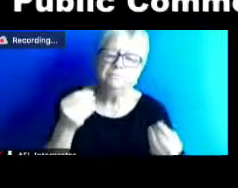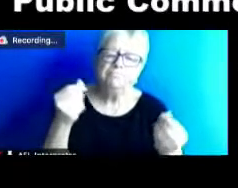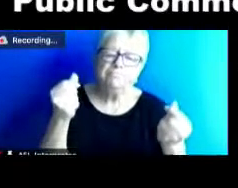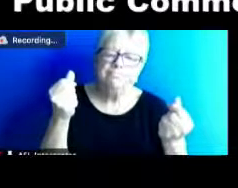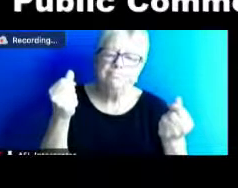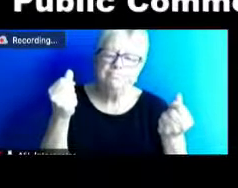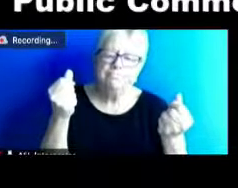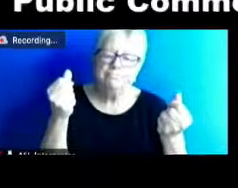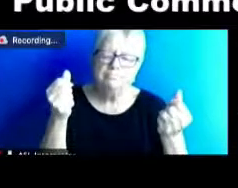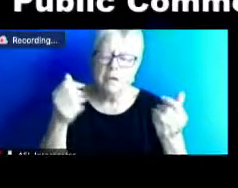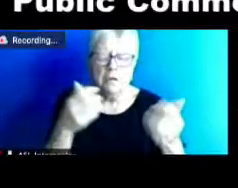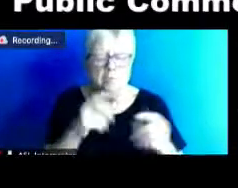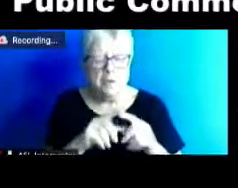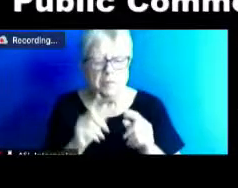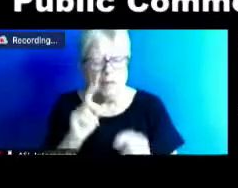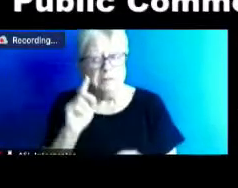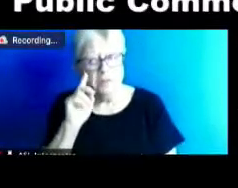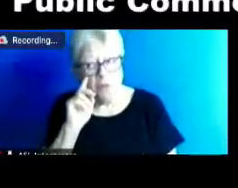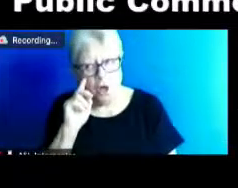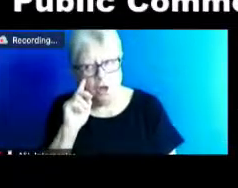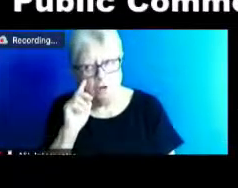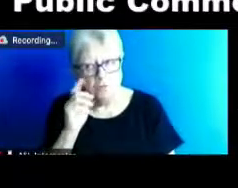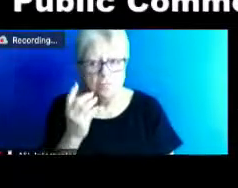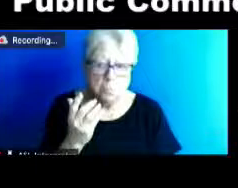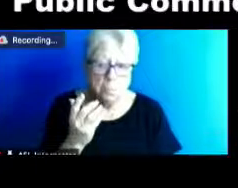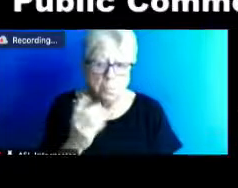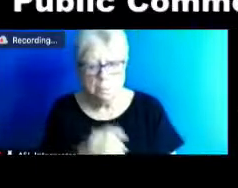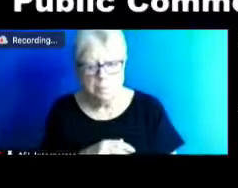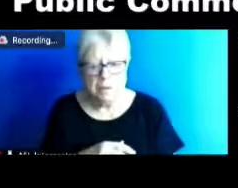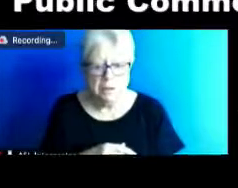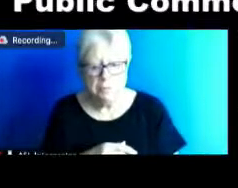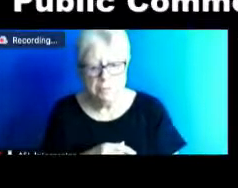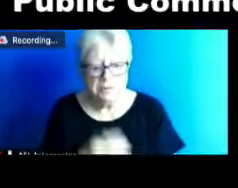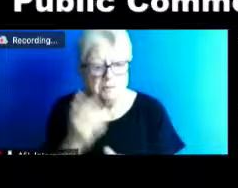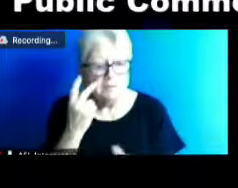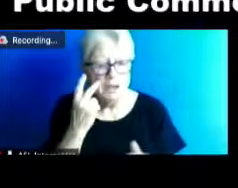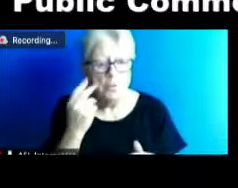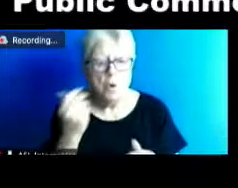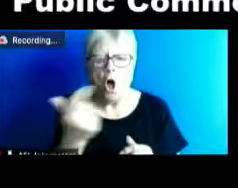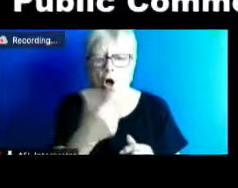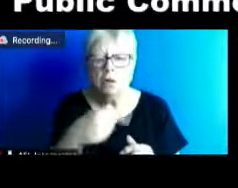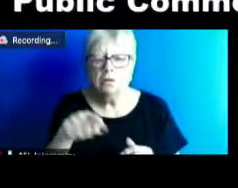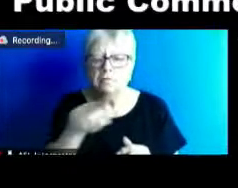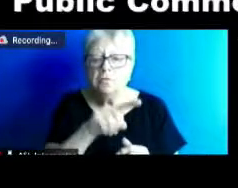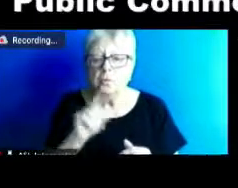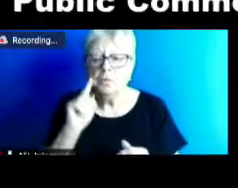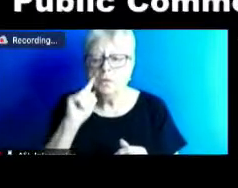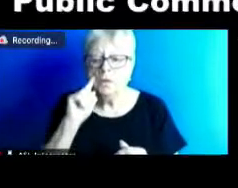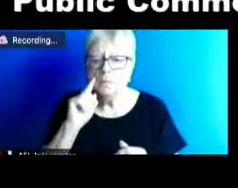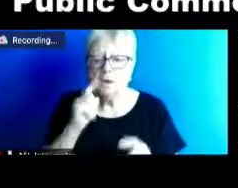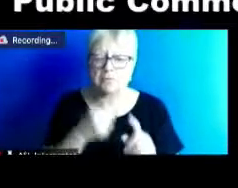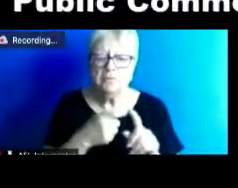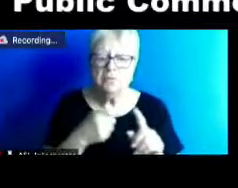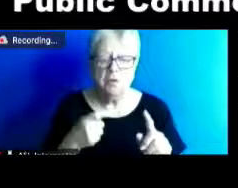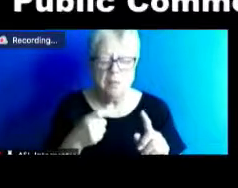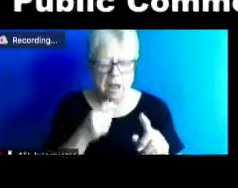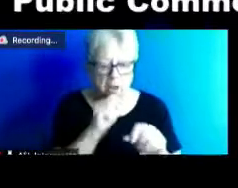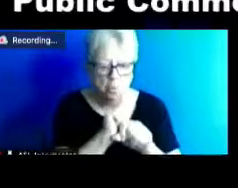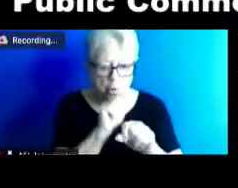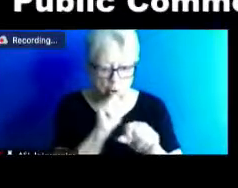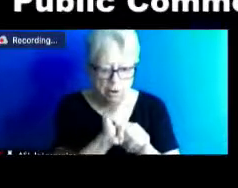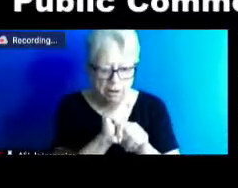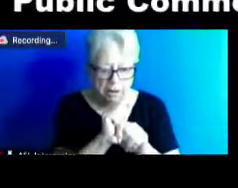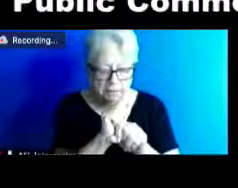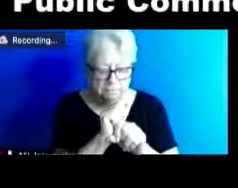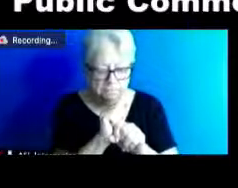a thought. I'm certainly happy to see what you all think, but just from a working logistics standpoint,